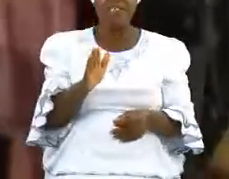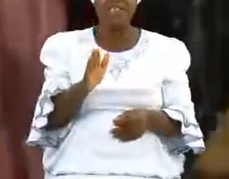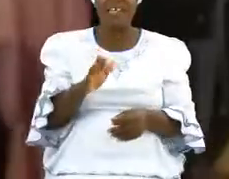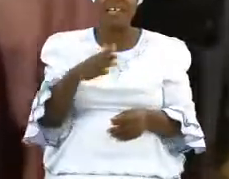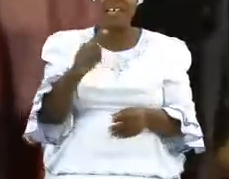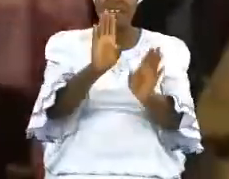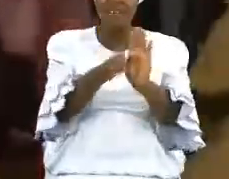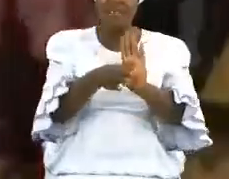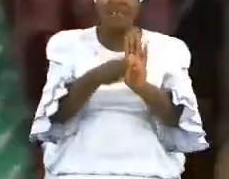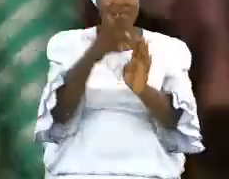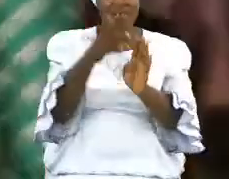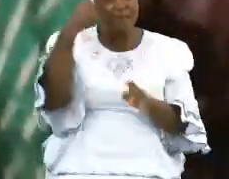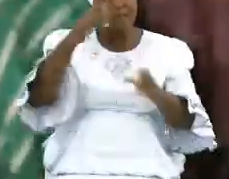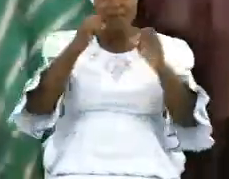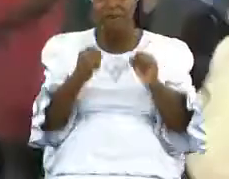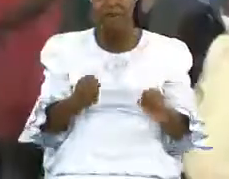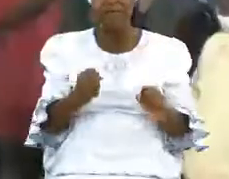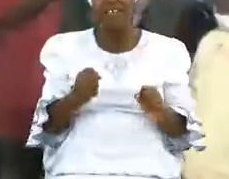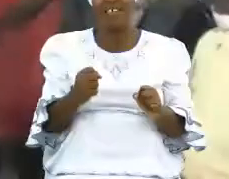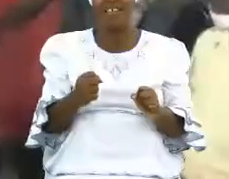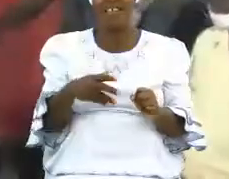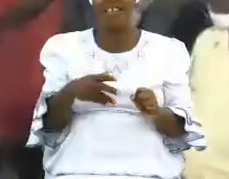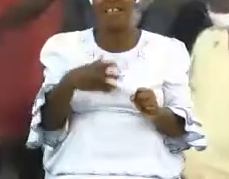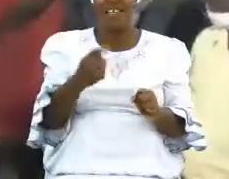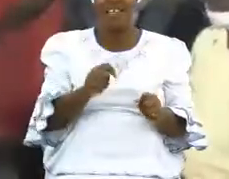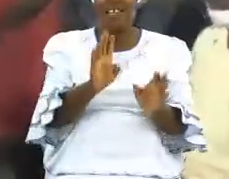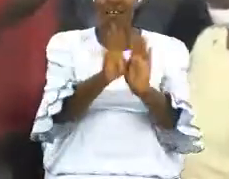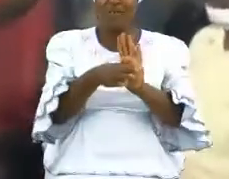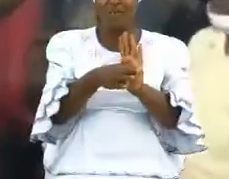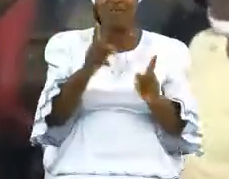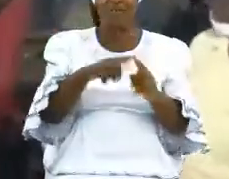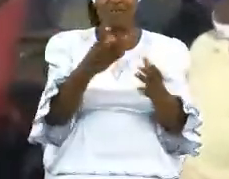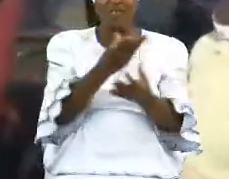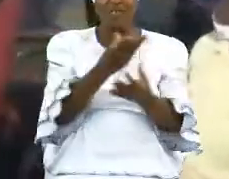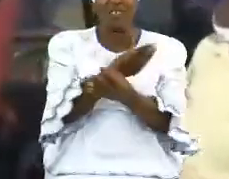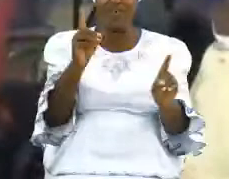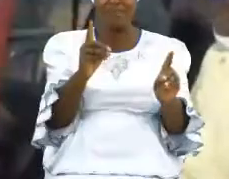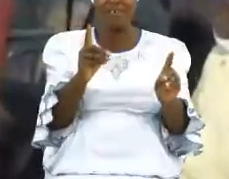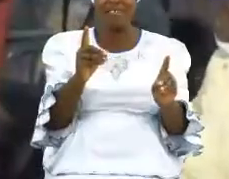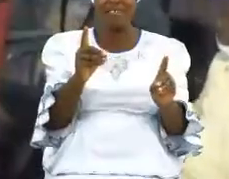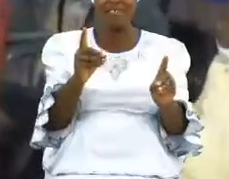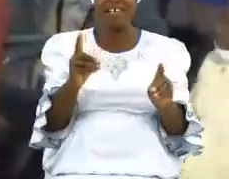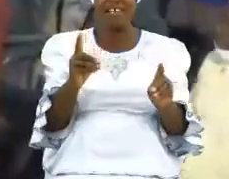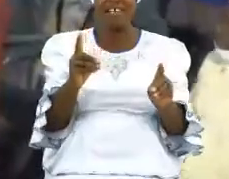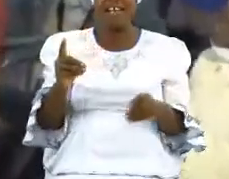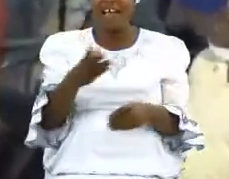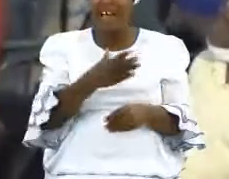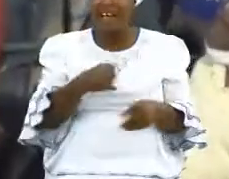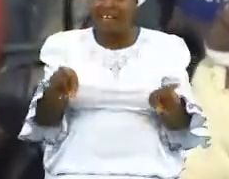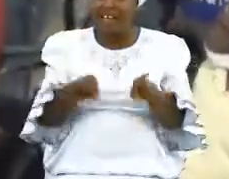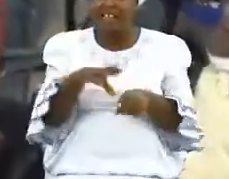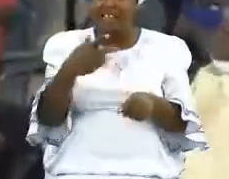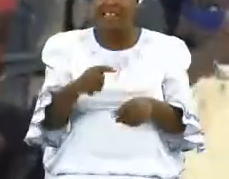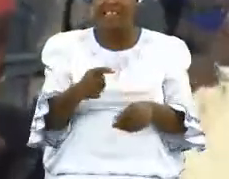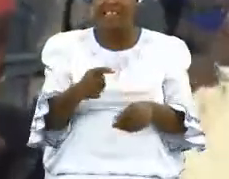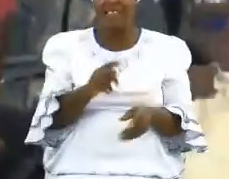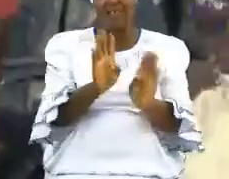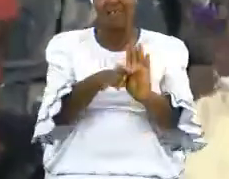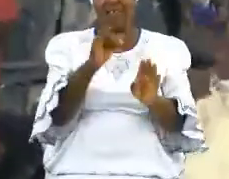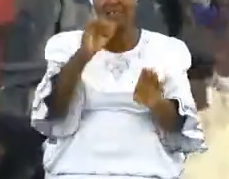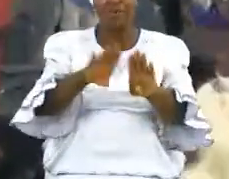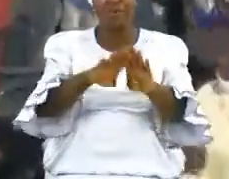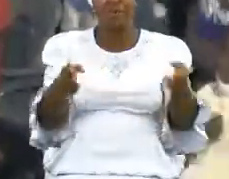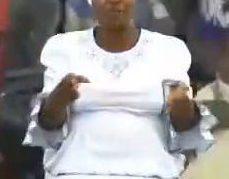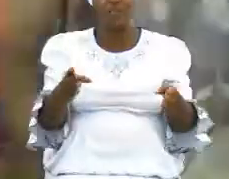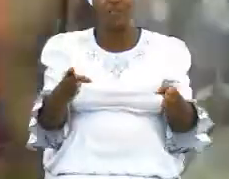to power, the door to deliverance. And as the door is open, you